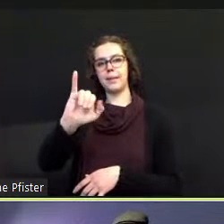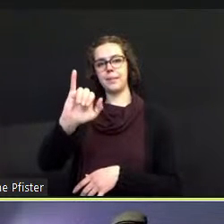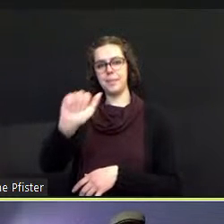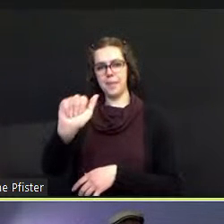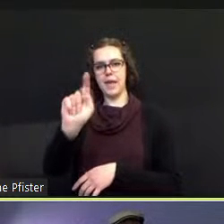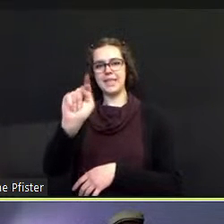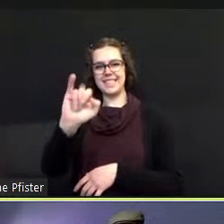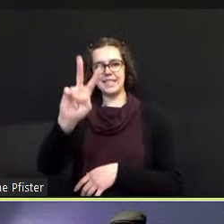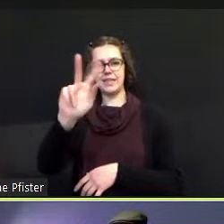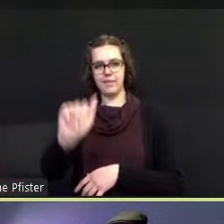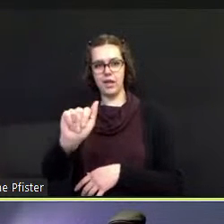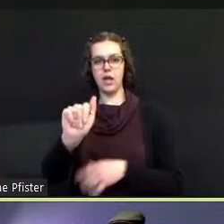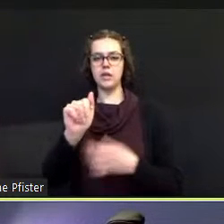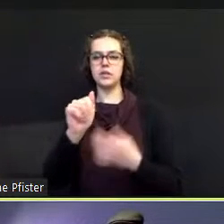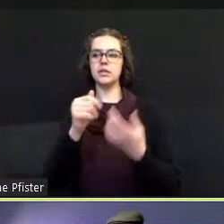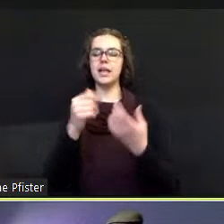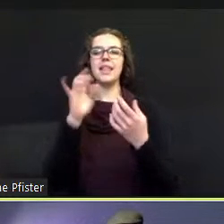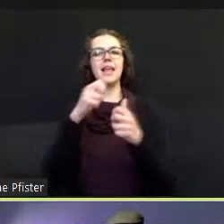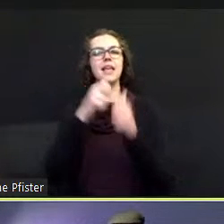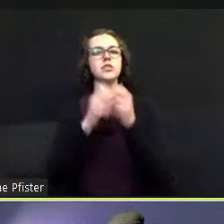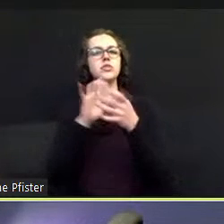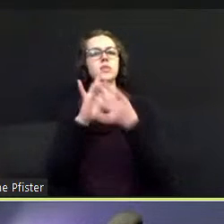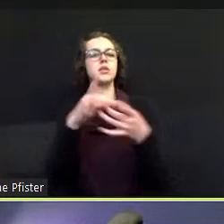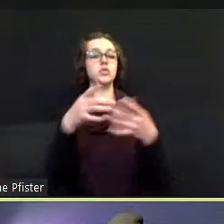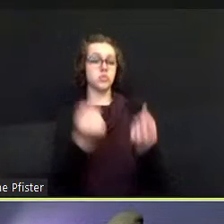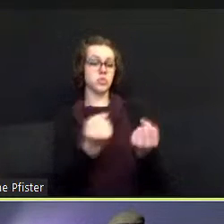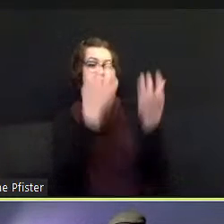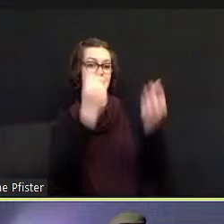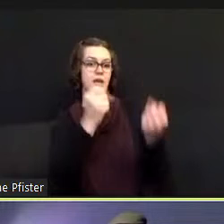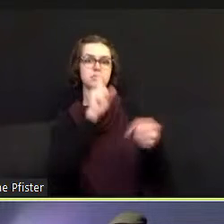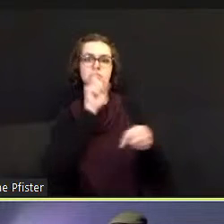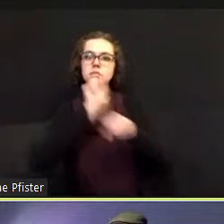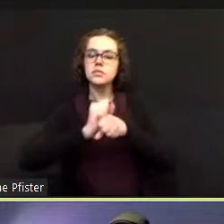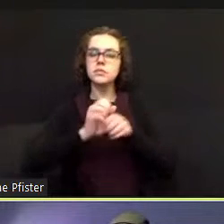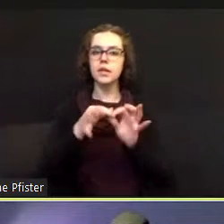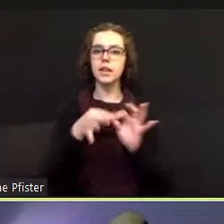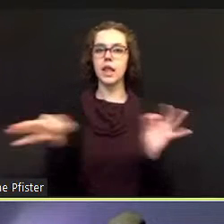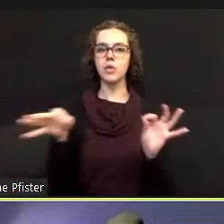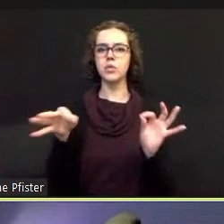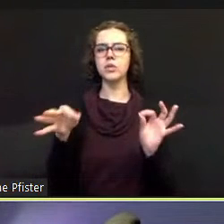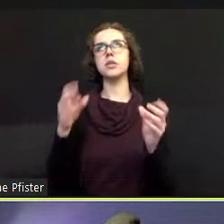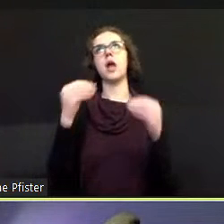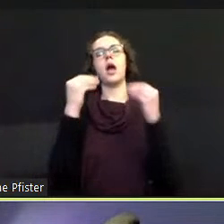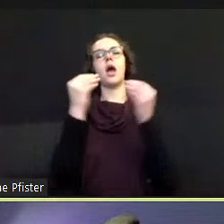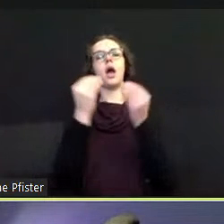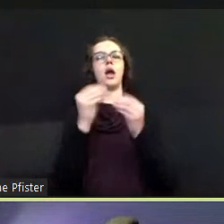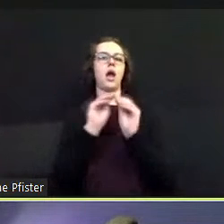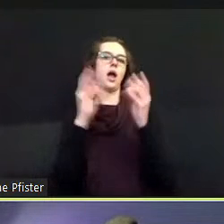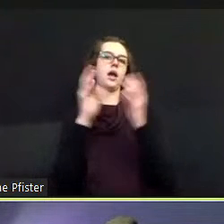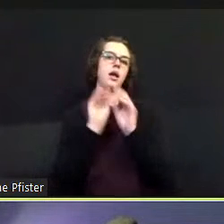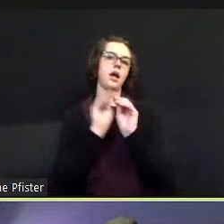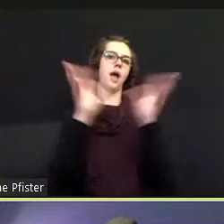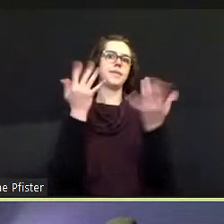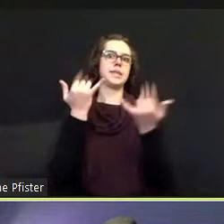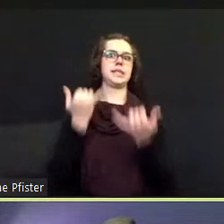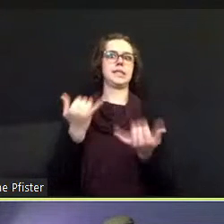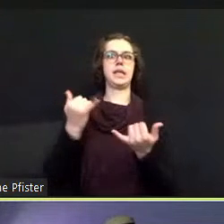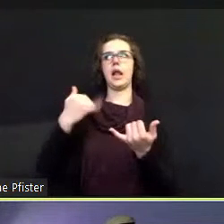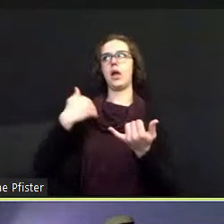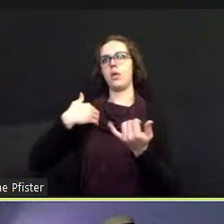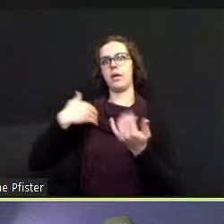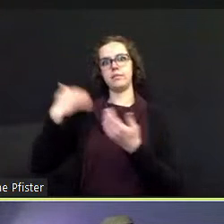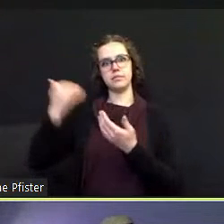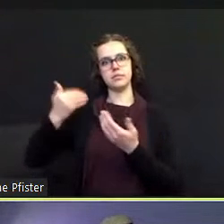language as being real language, even though there's plenty of evidence to the contrary, and now it's been formally documented. We